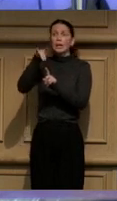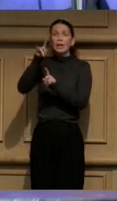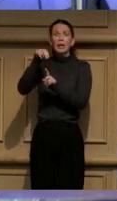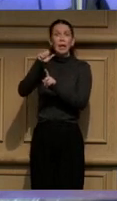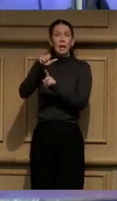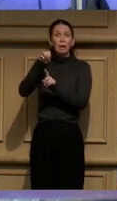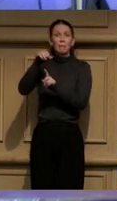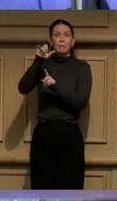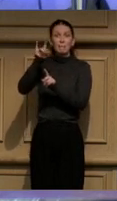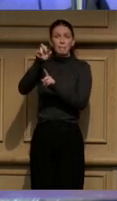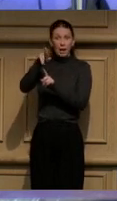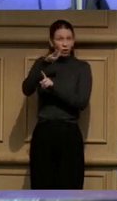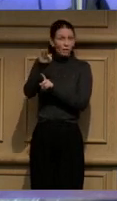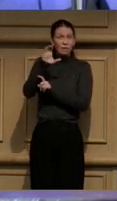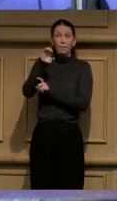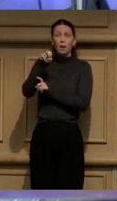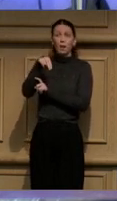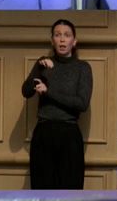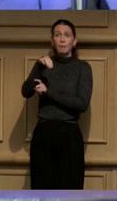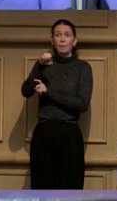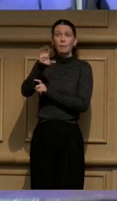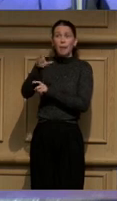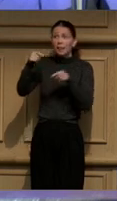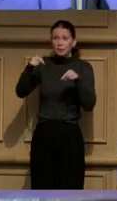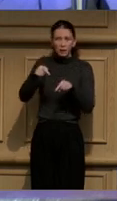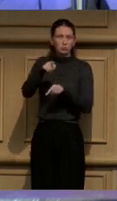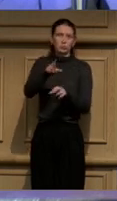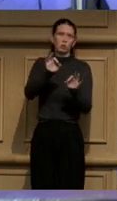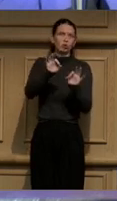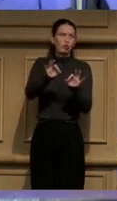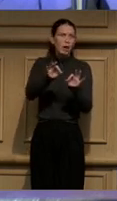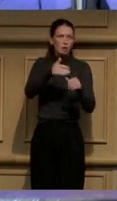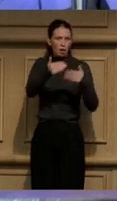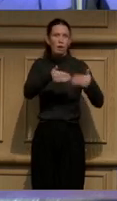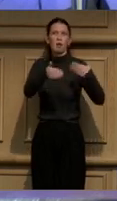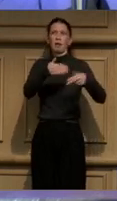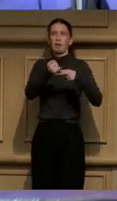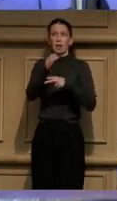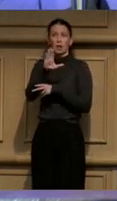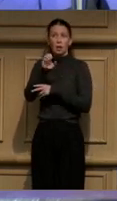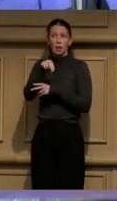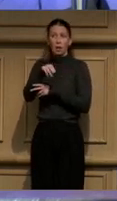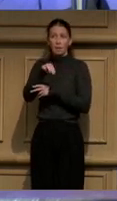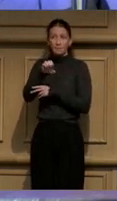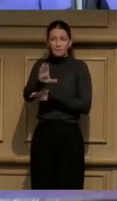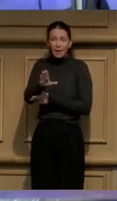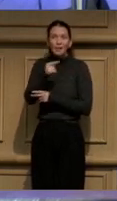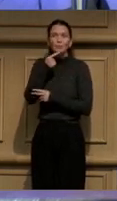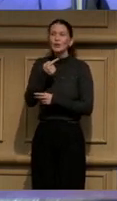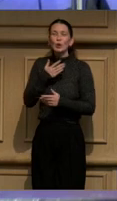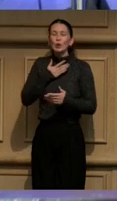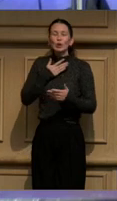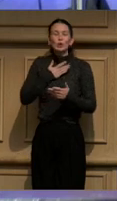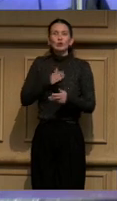thing going in Clonmel. So you just need one great person to just kind of put a bomb under the place